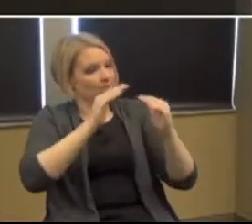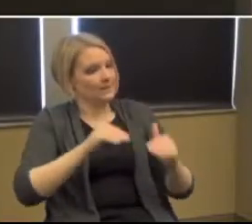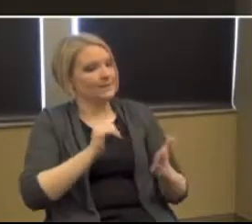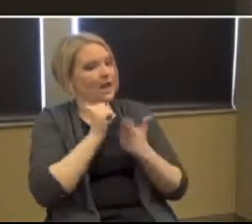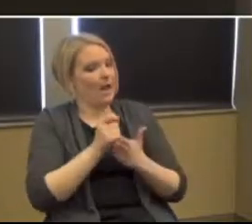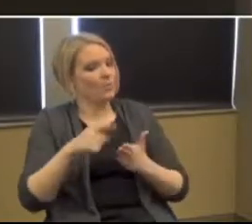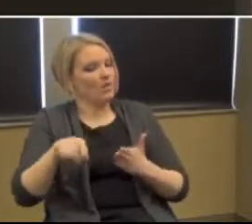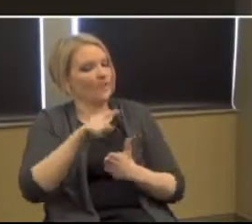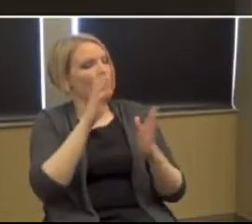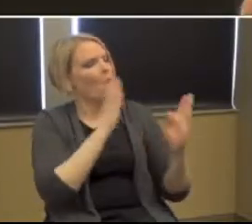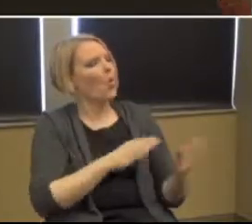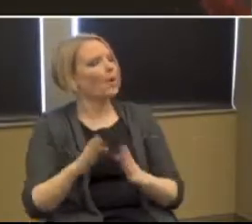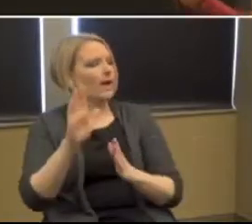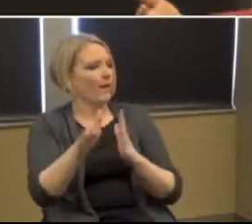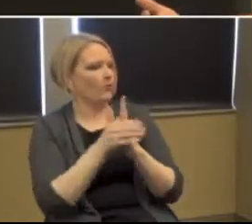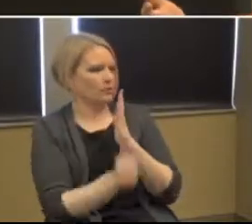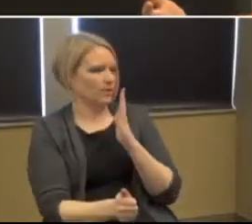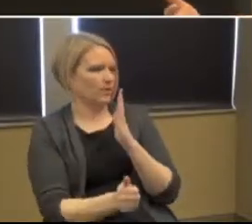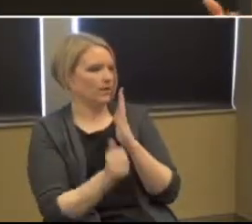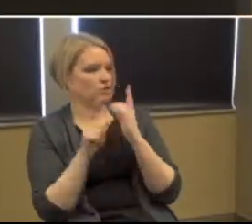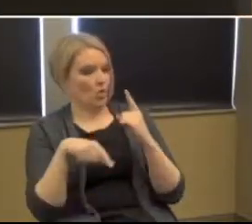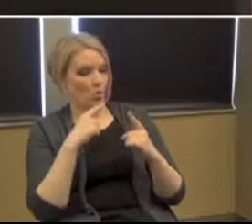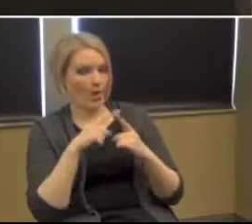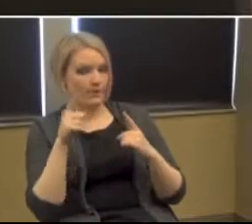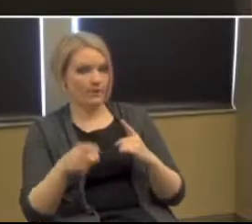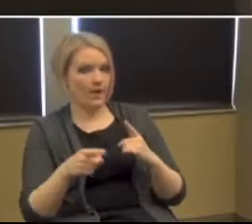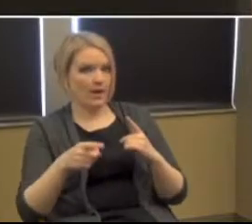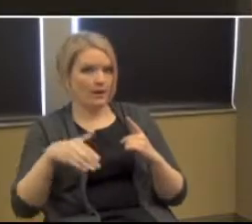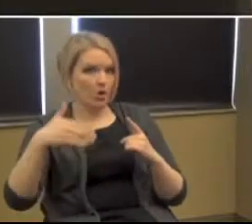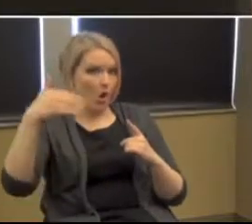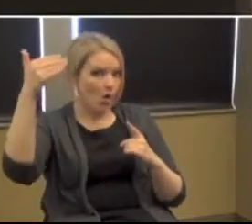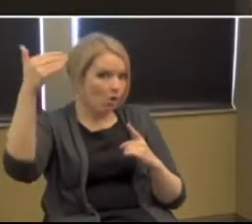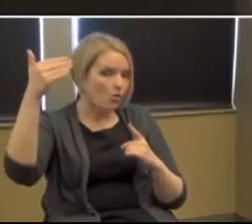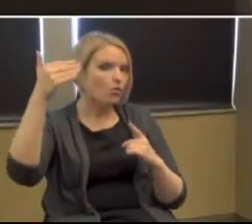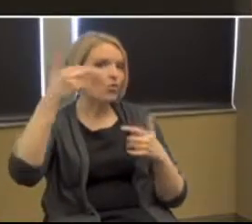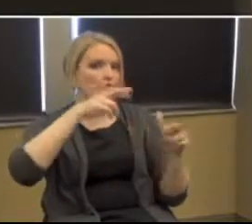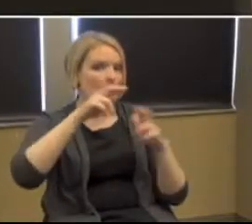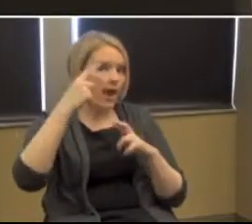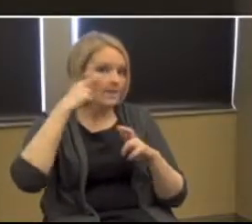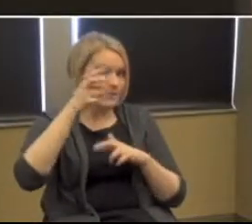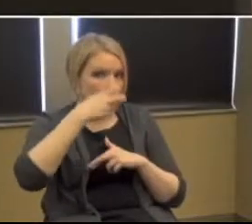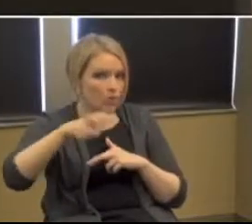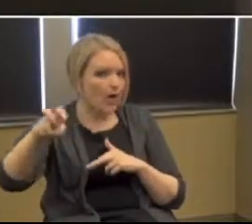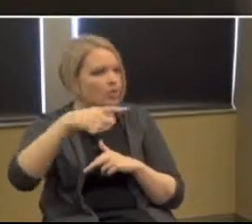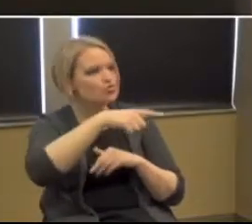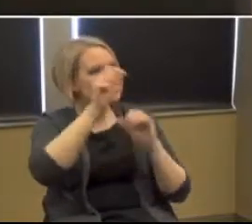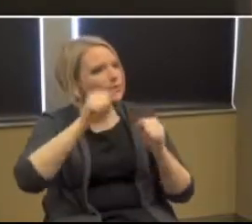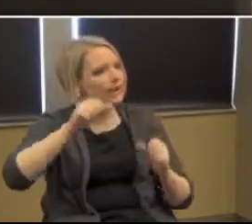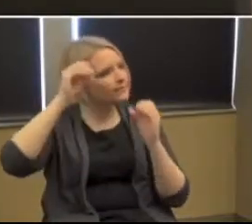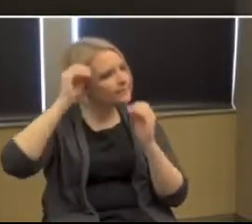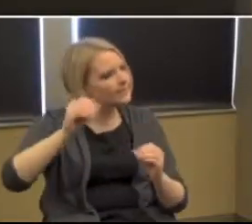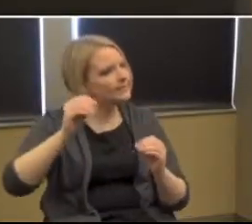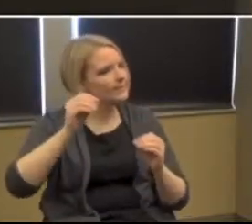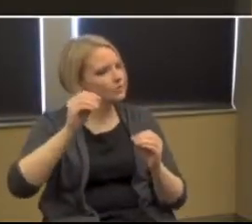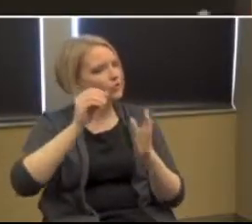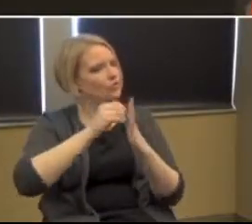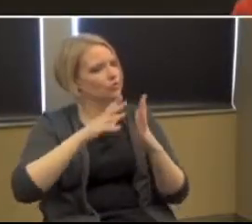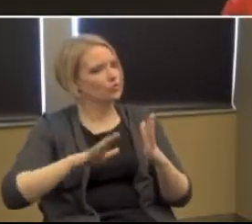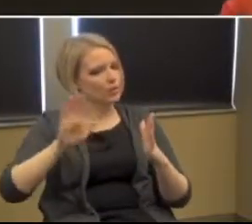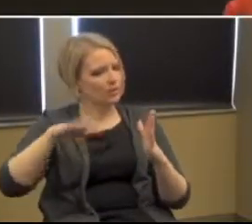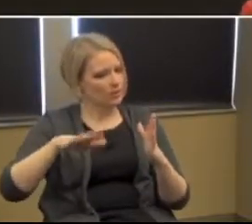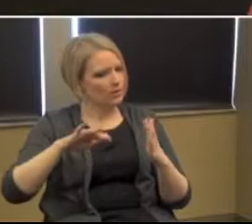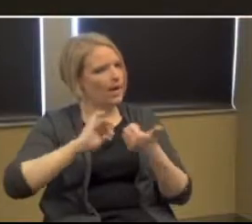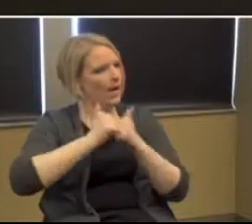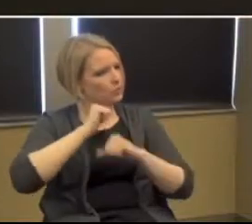organize skills. Once they're in those higher levels, ready to transition, you can teach students how to set up their